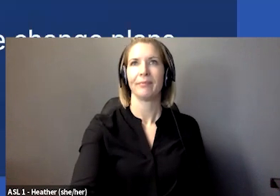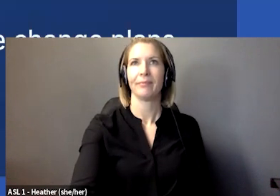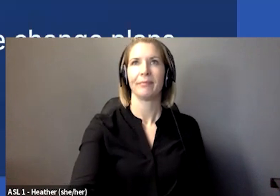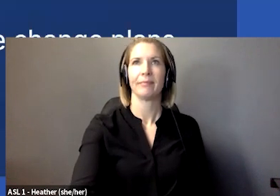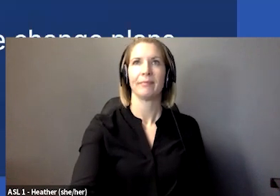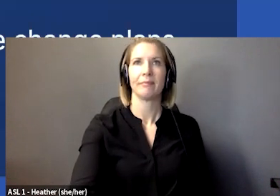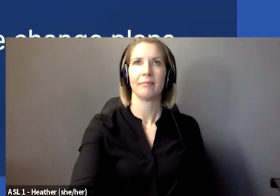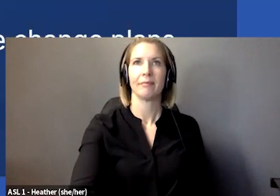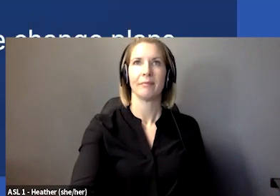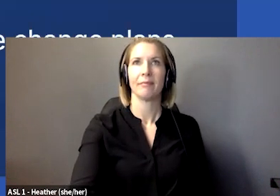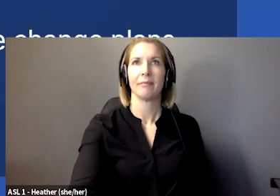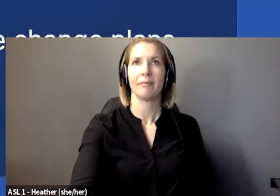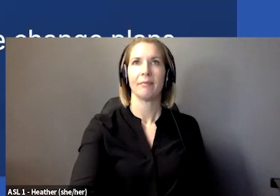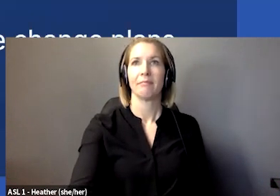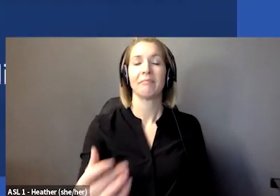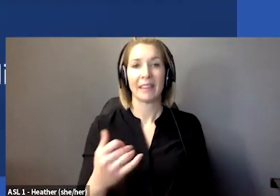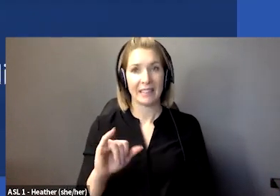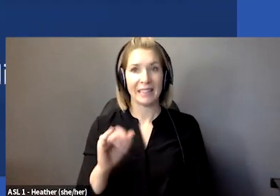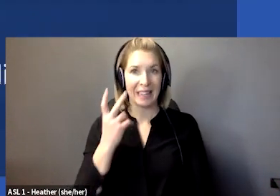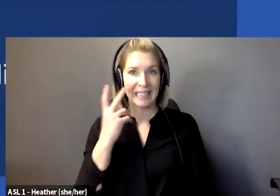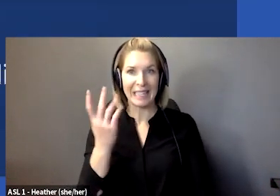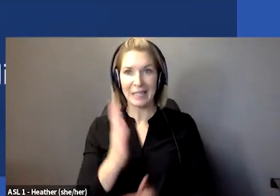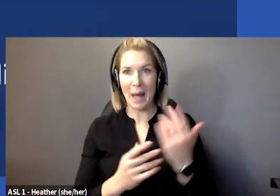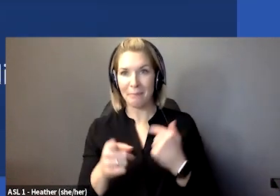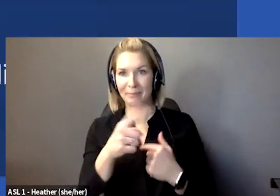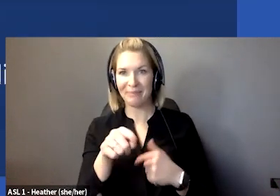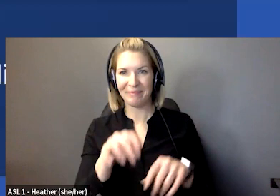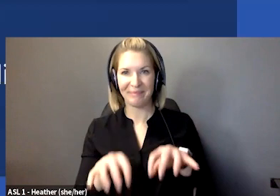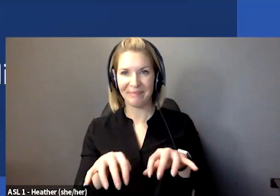Still sees a few folks typing in.